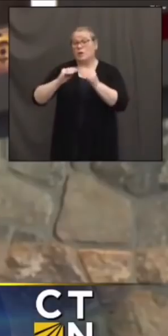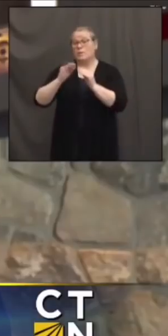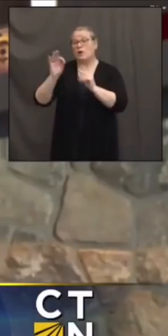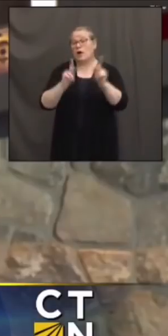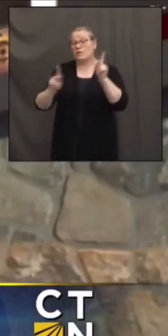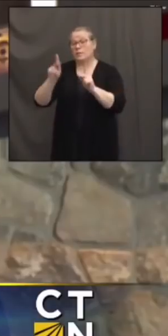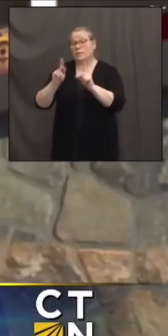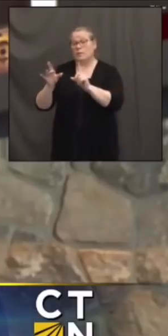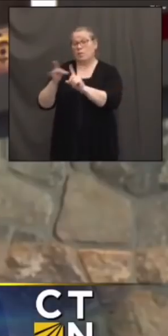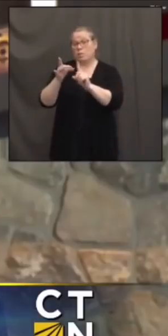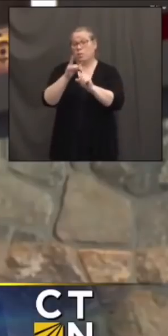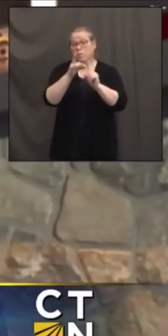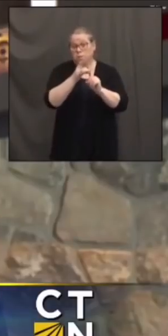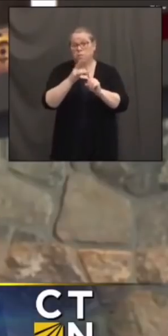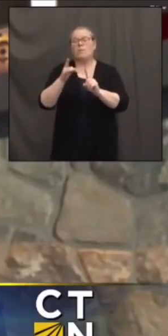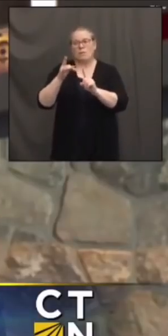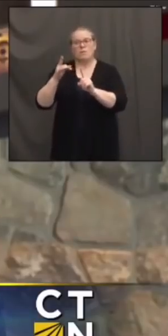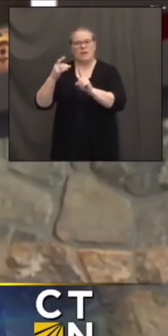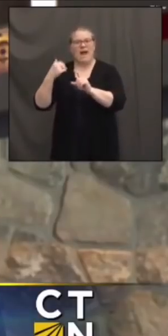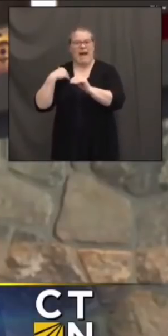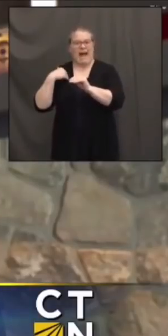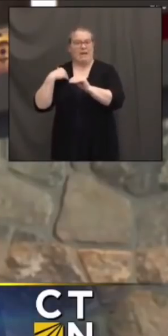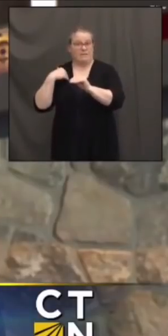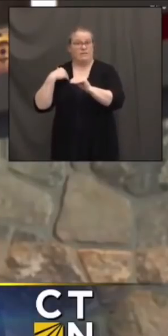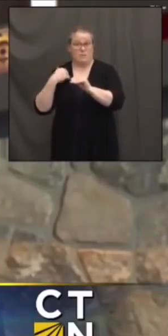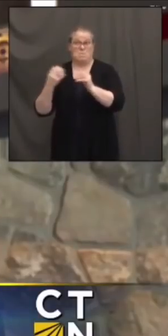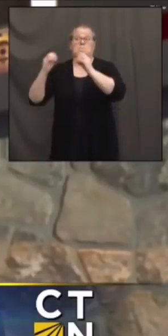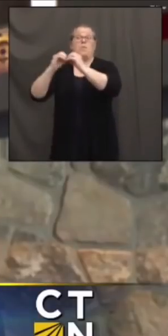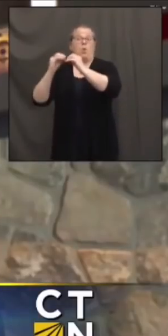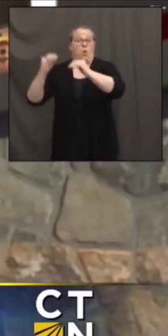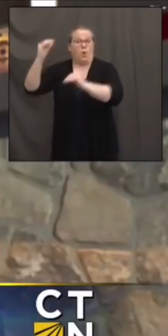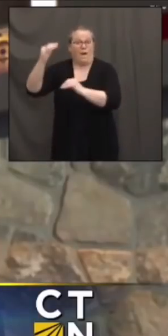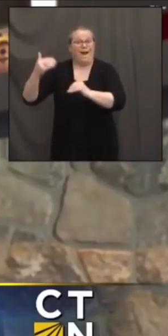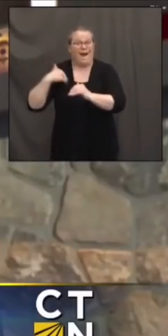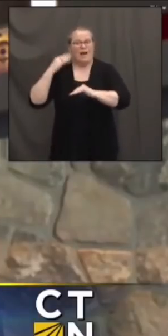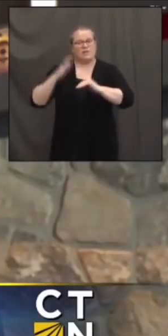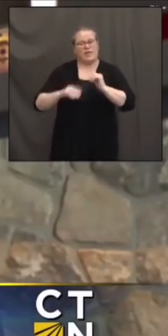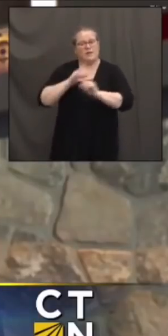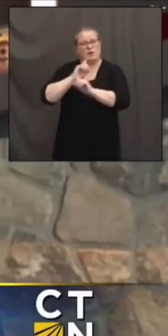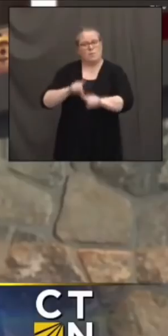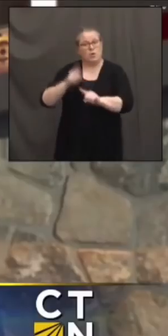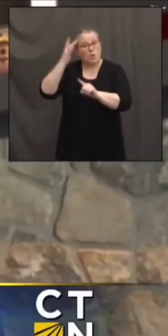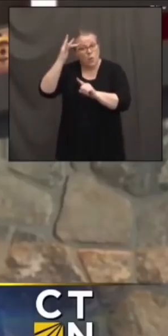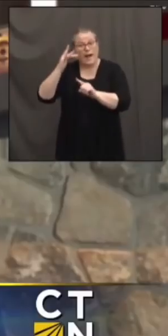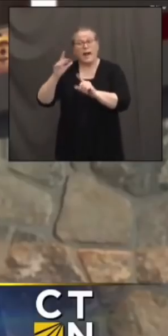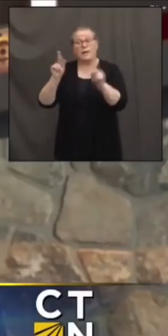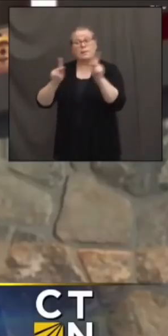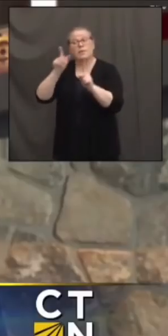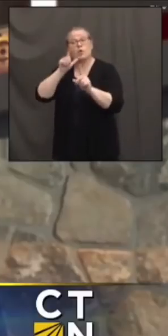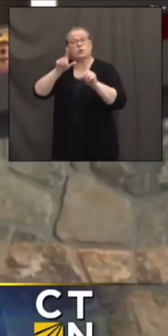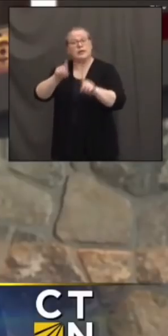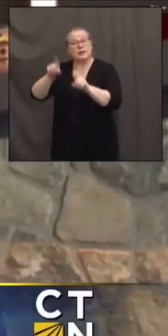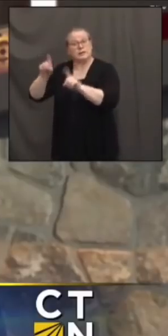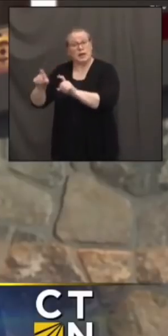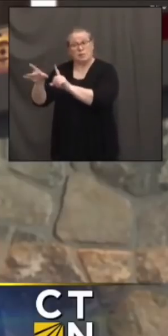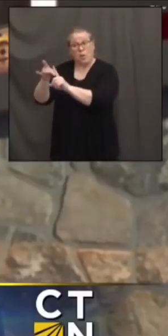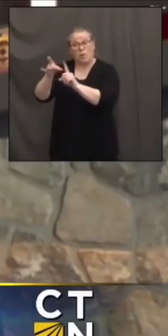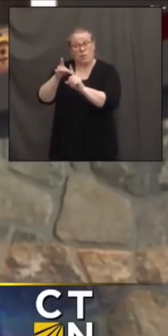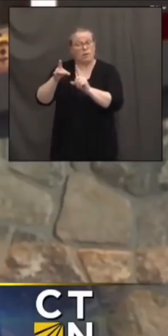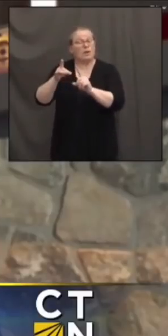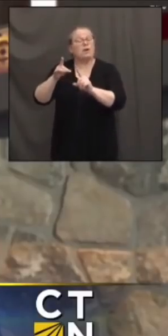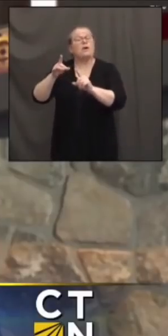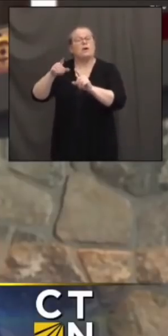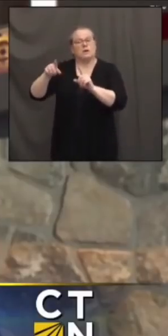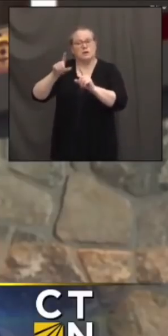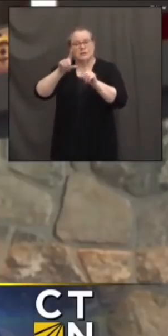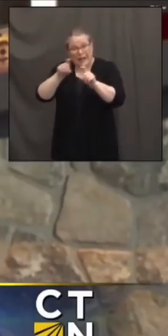or because we're actually doing more testing, and what's getting reported are more of the positive tests, and what's getting underreported are more